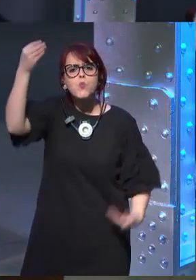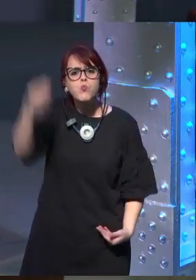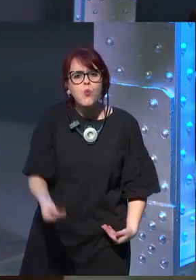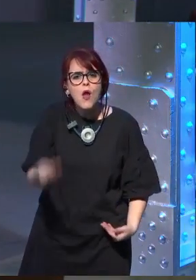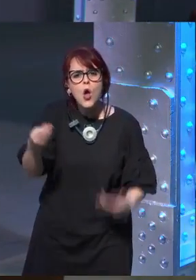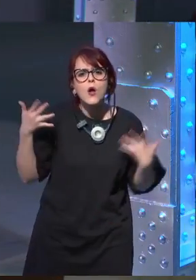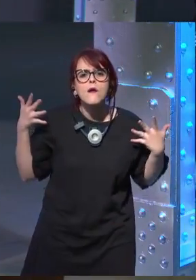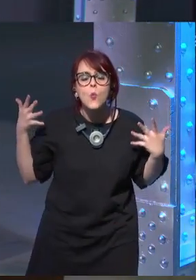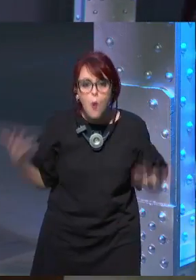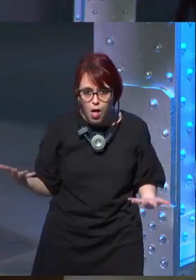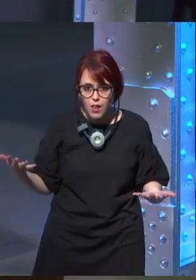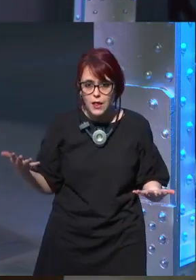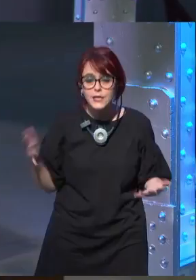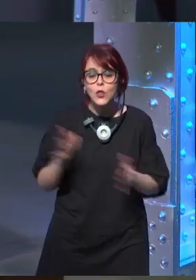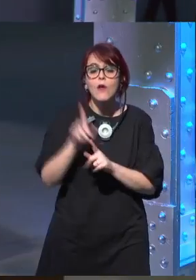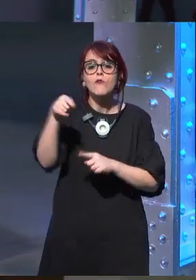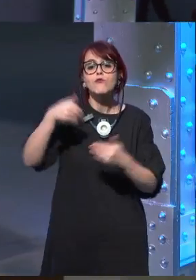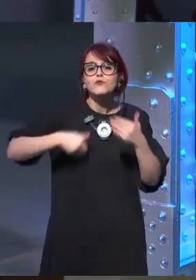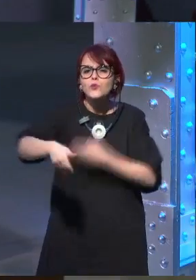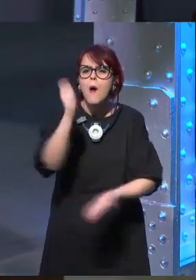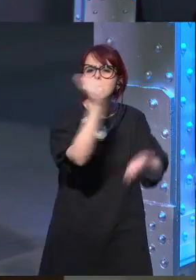at? And who will pay you to do that?